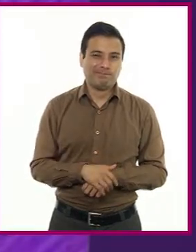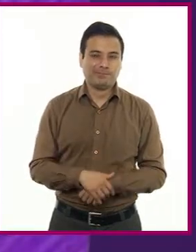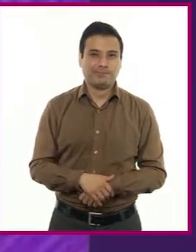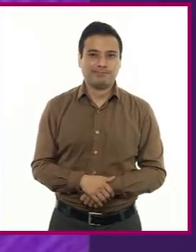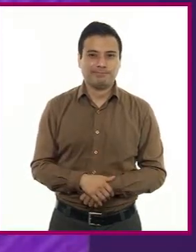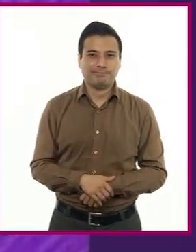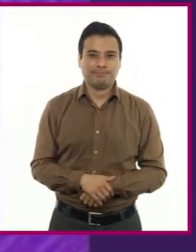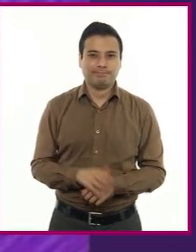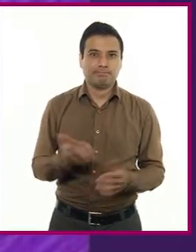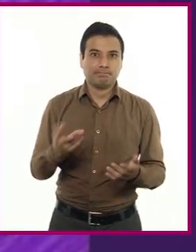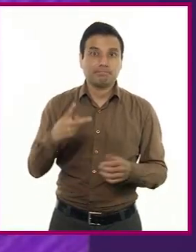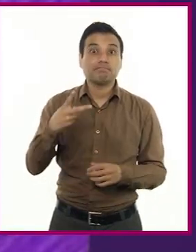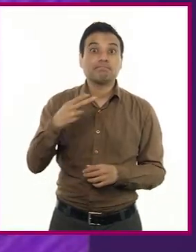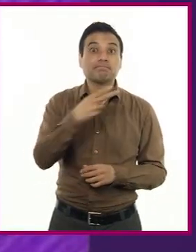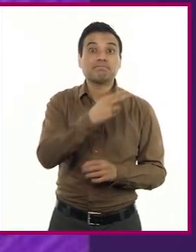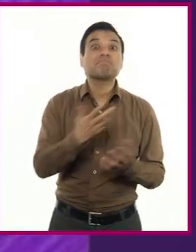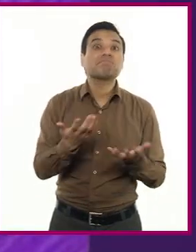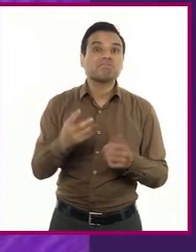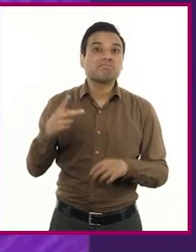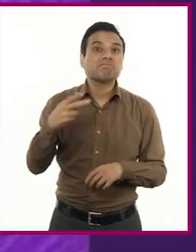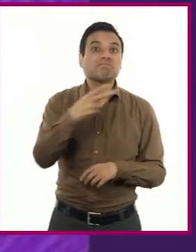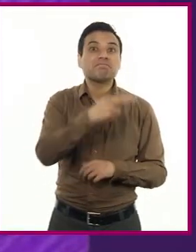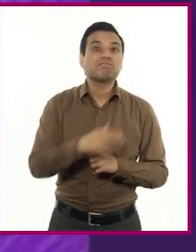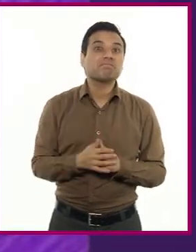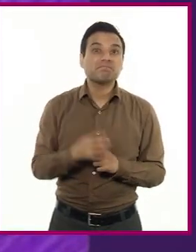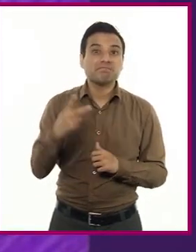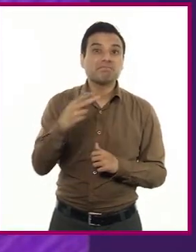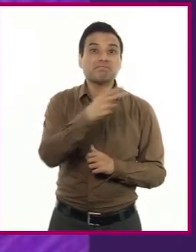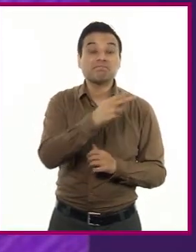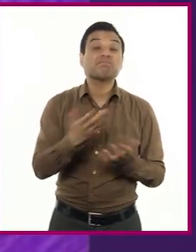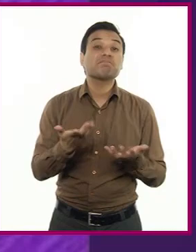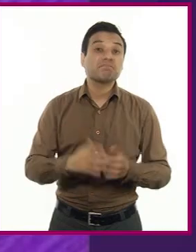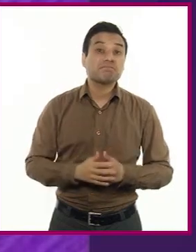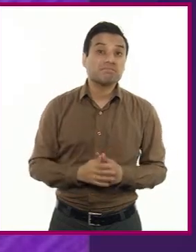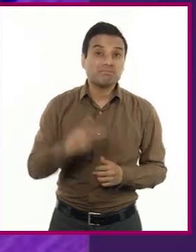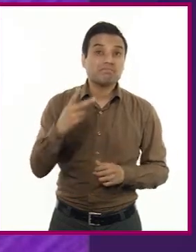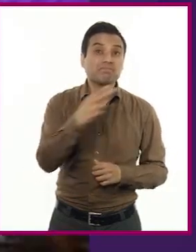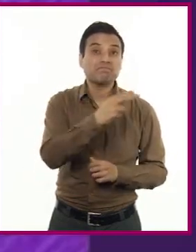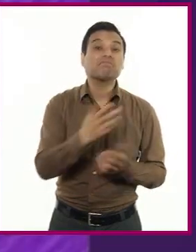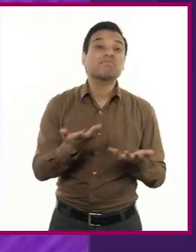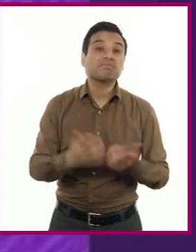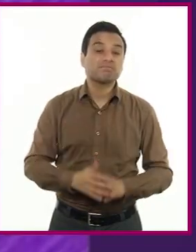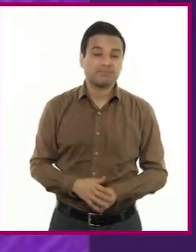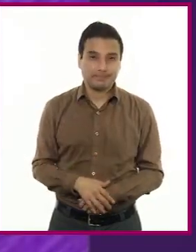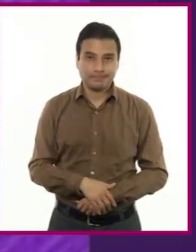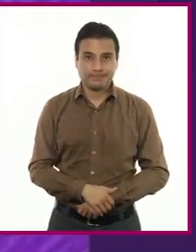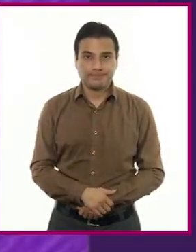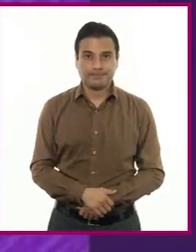What about a scissors? What about a scissor? What about the scissors? What about?